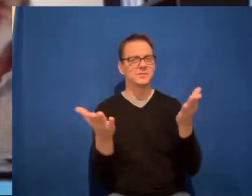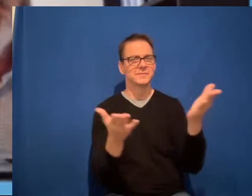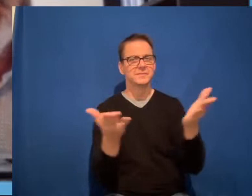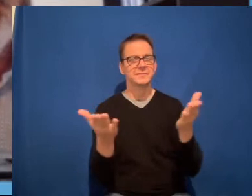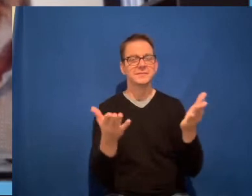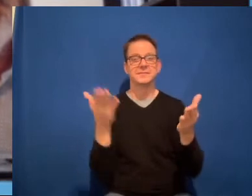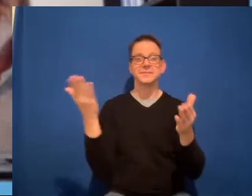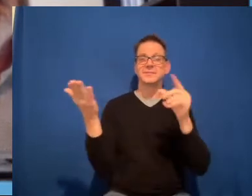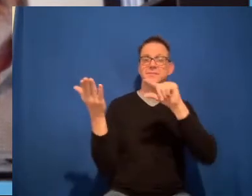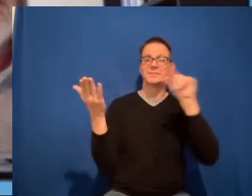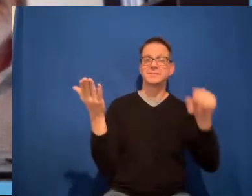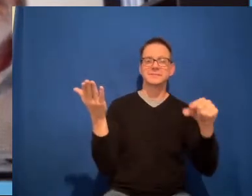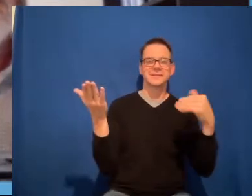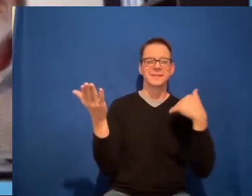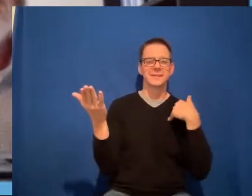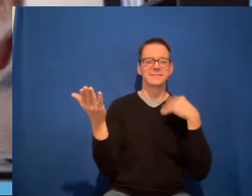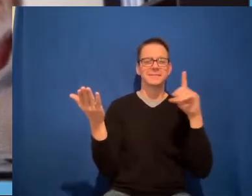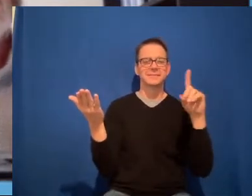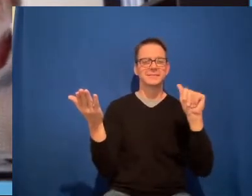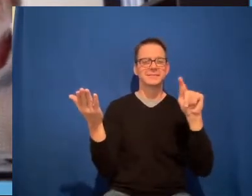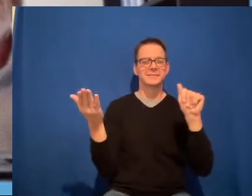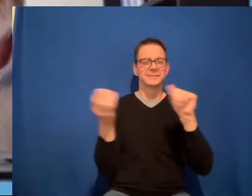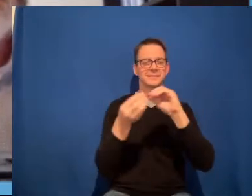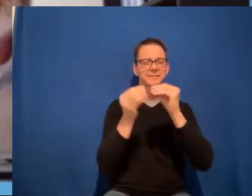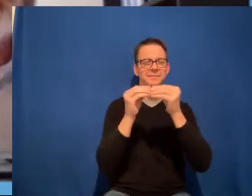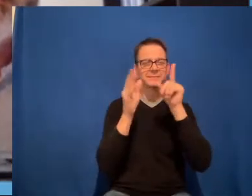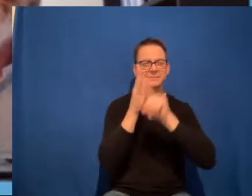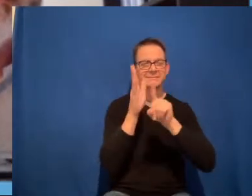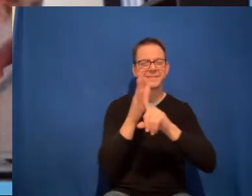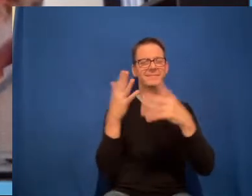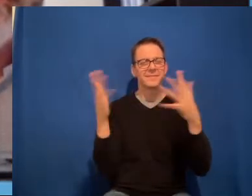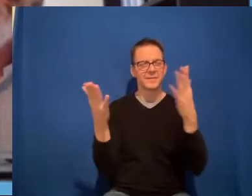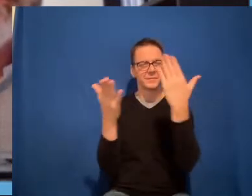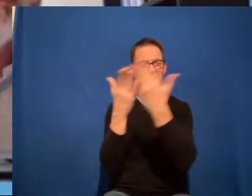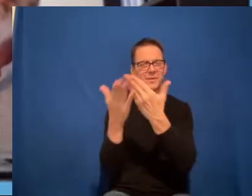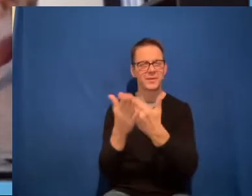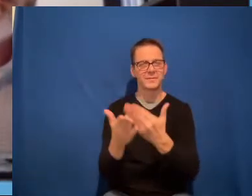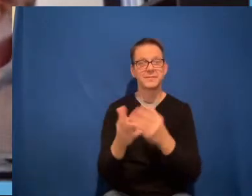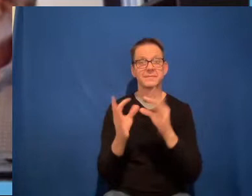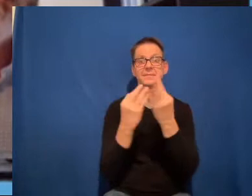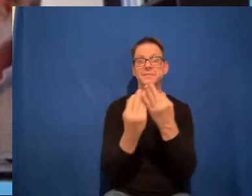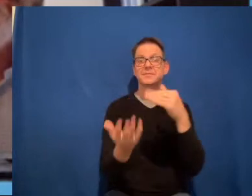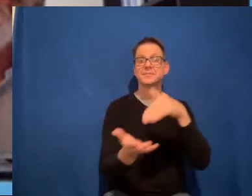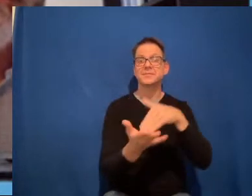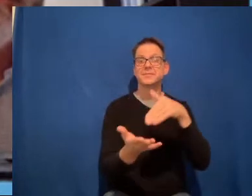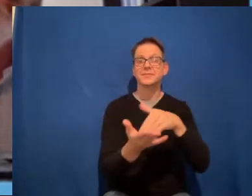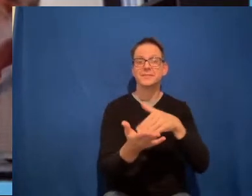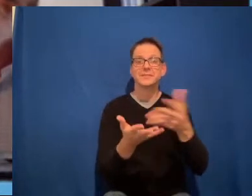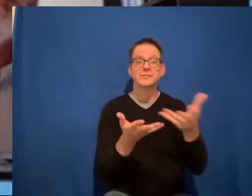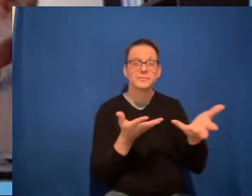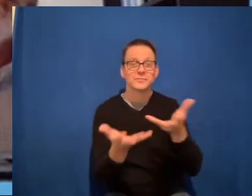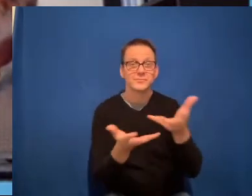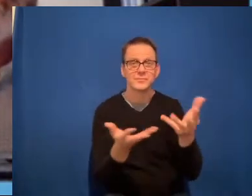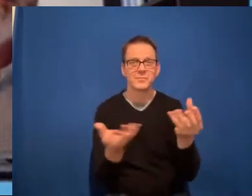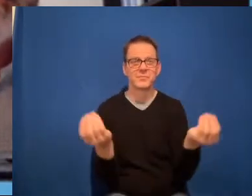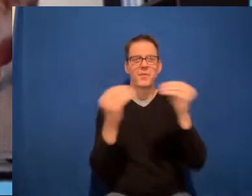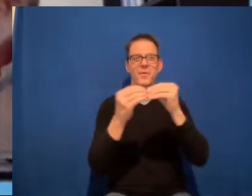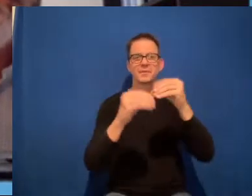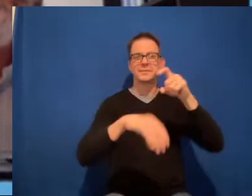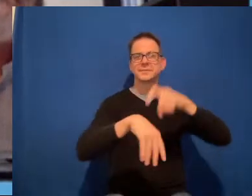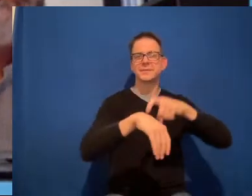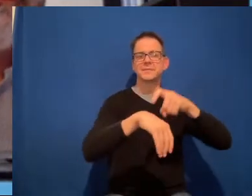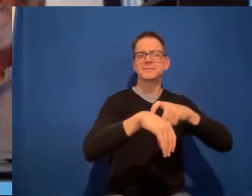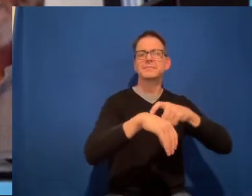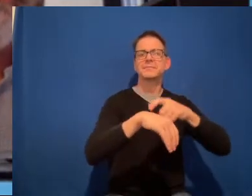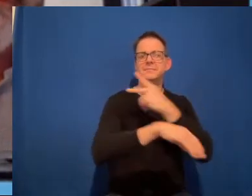data, research that shows when family doctors spend extra time with patients, those patients are less likely to